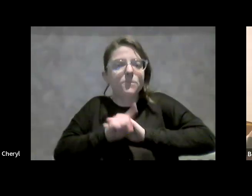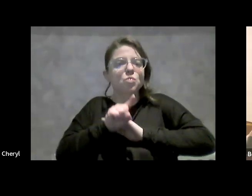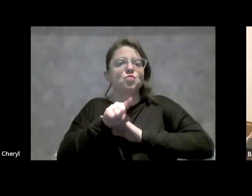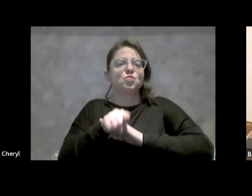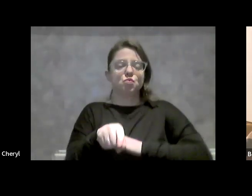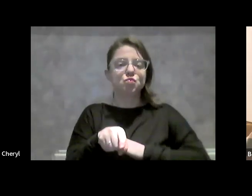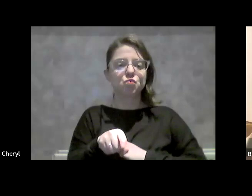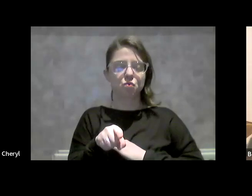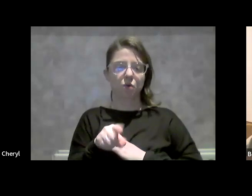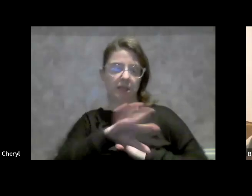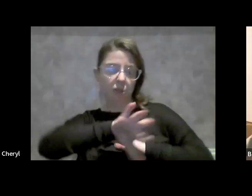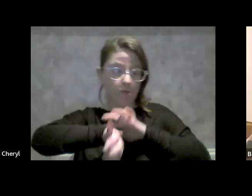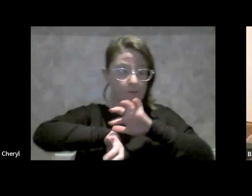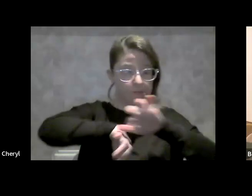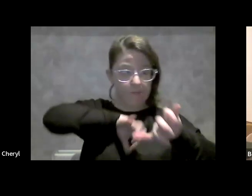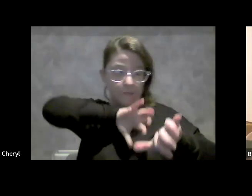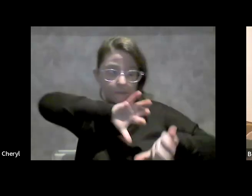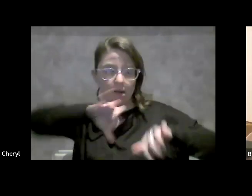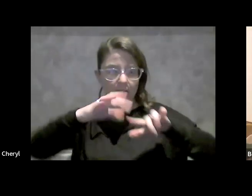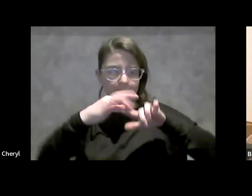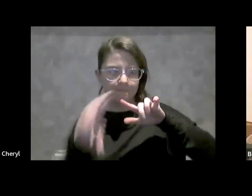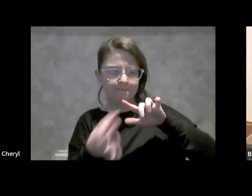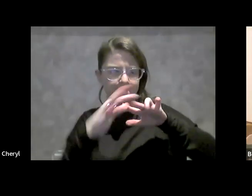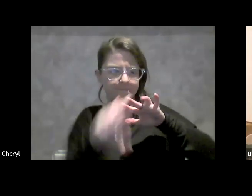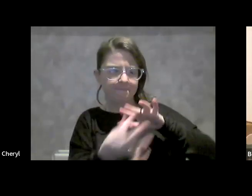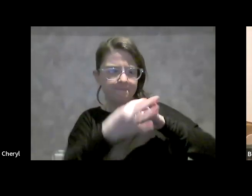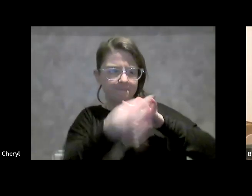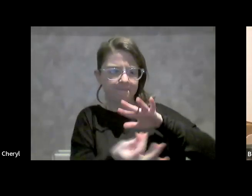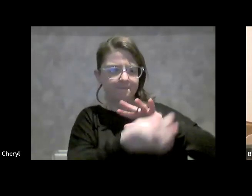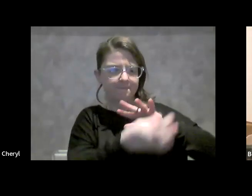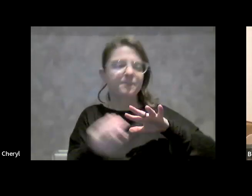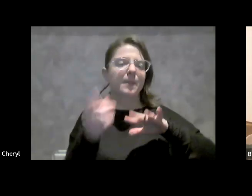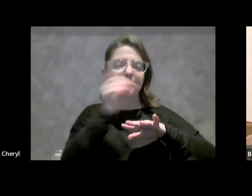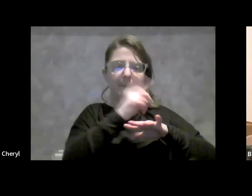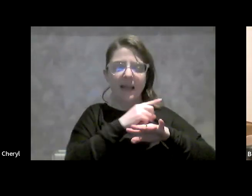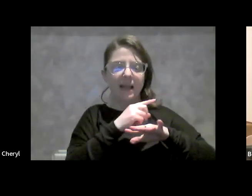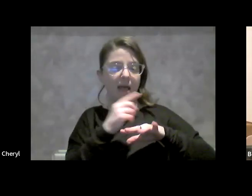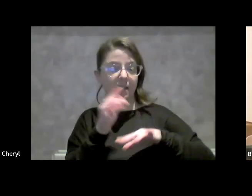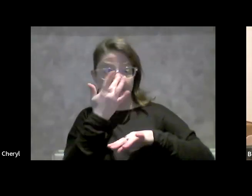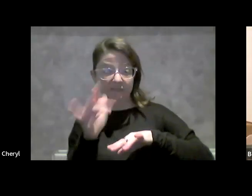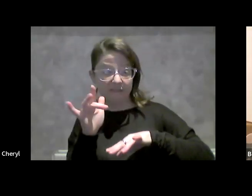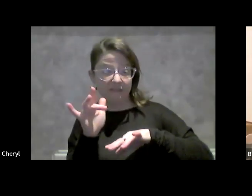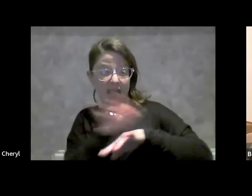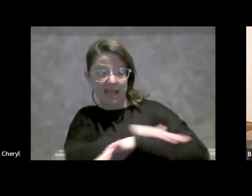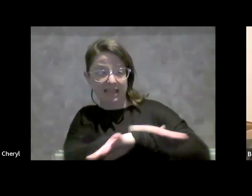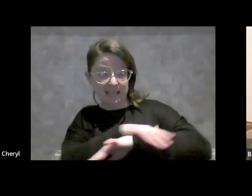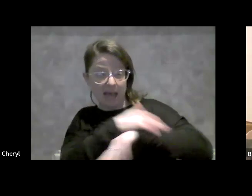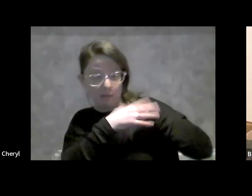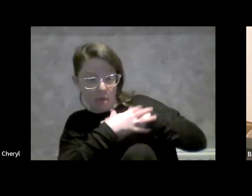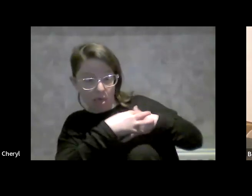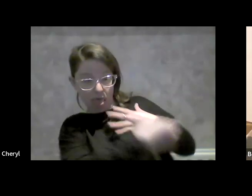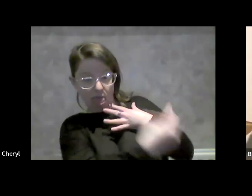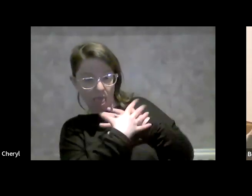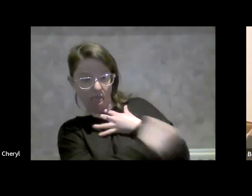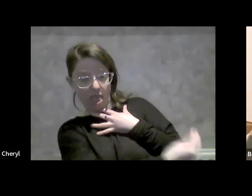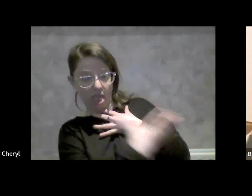babies, clawed her way out with hot pink acrylic, left a slime trail of fake tan and innards in her wake. She makes friends with